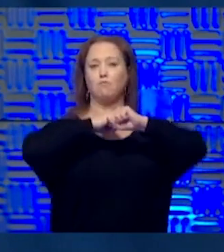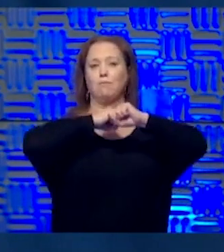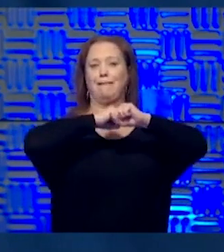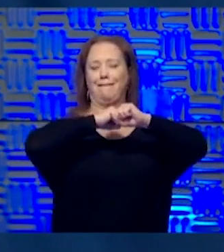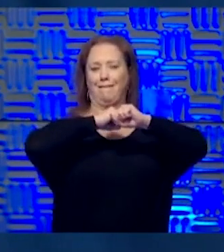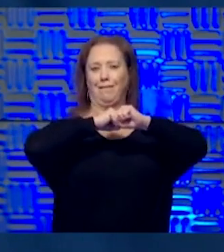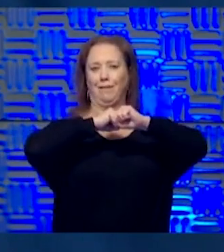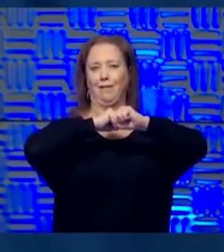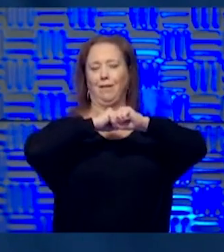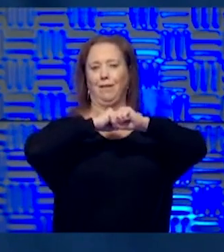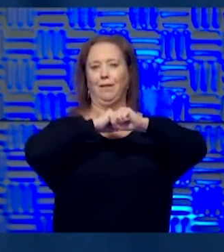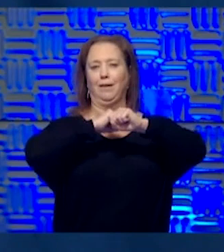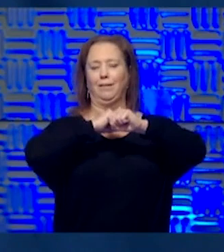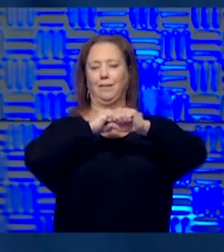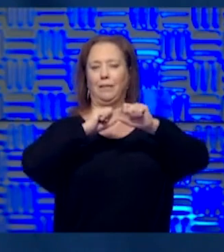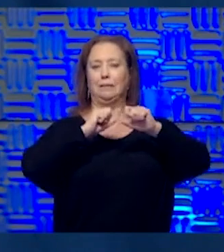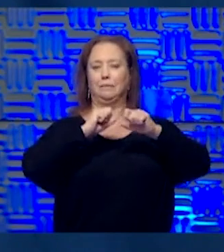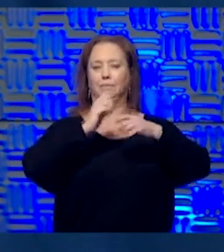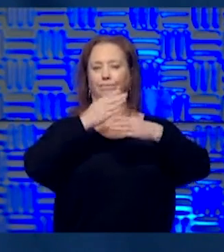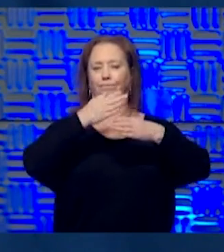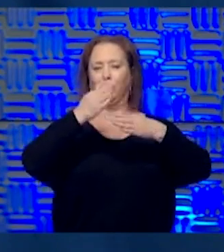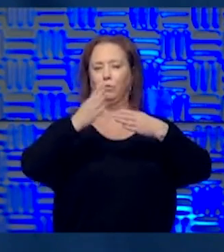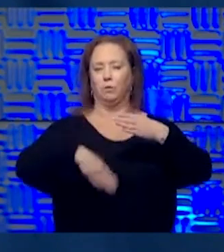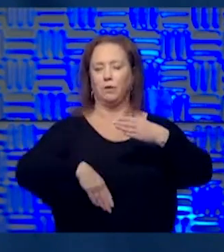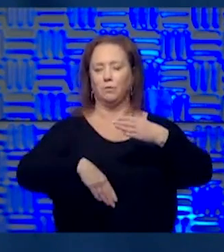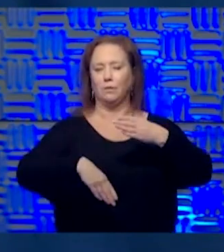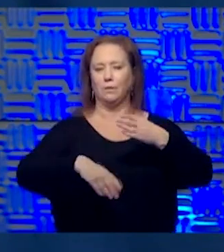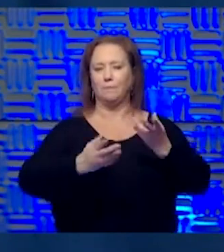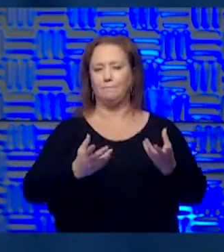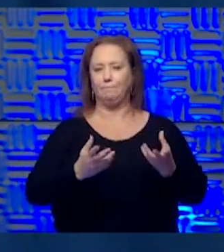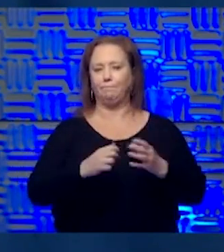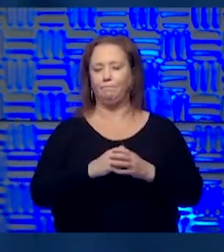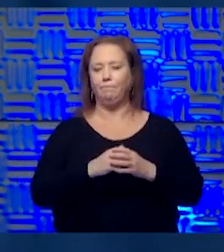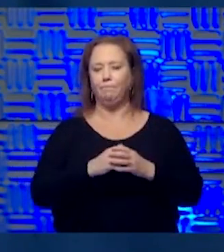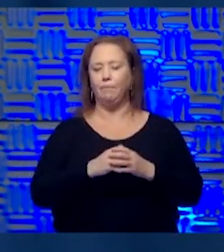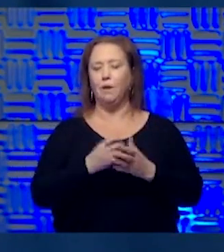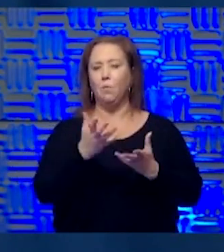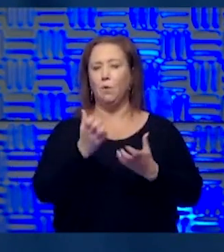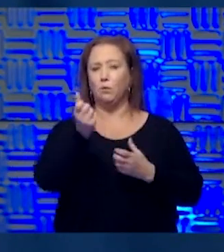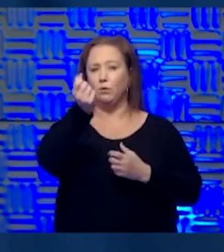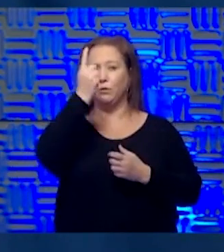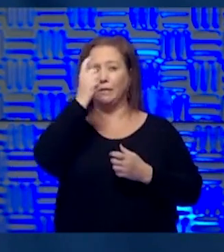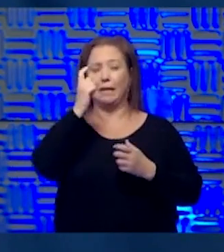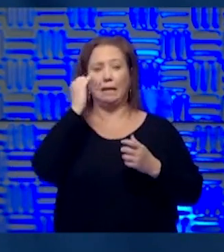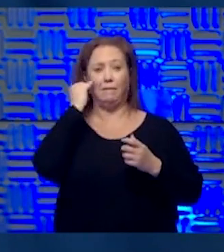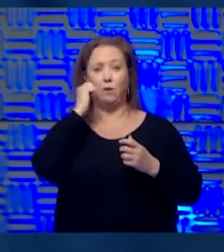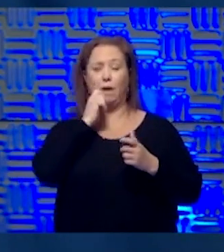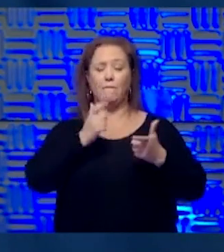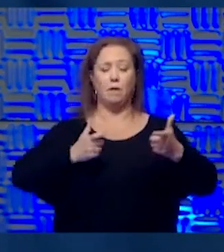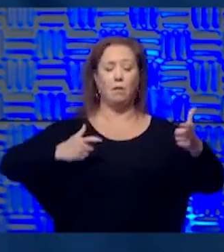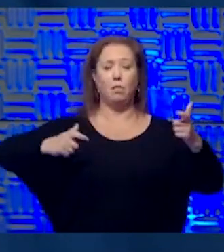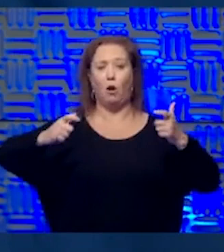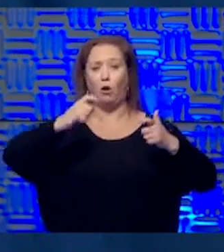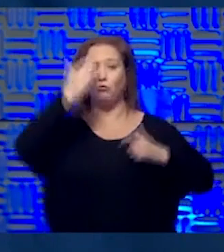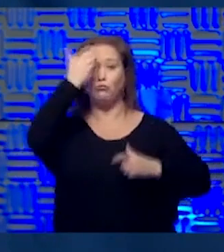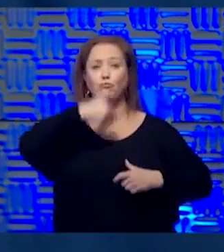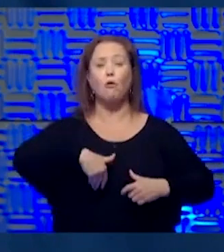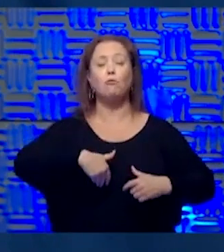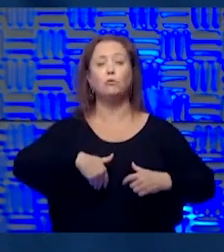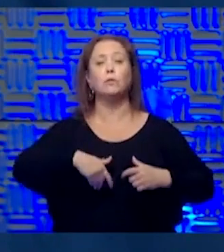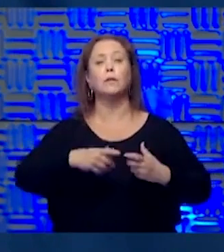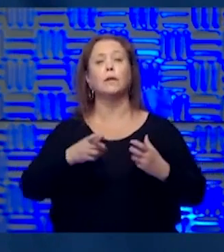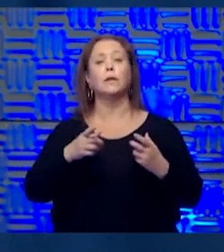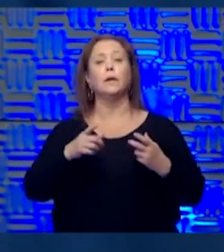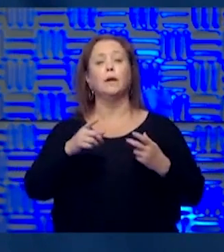these consequences. Because we also understand, even if you don't have the large strokes, we also understand that there